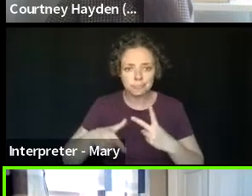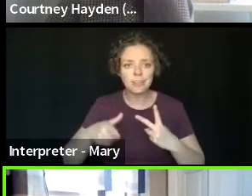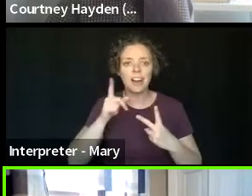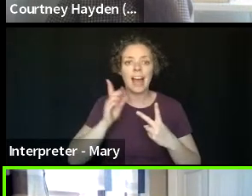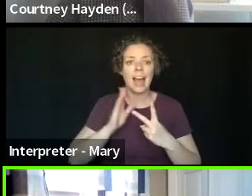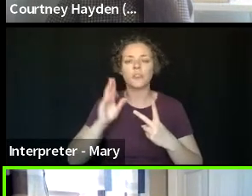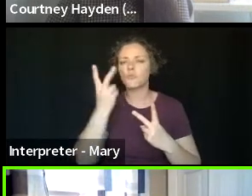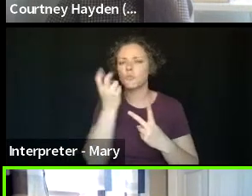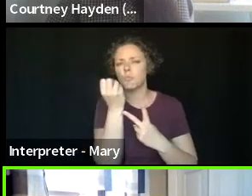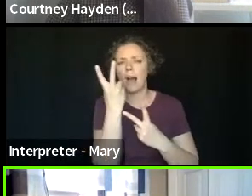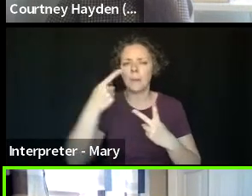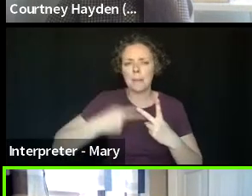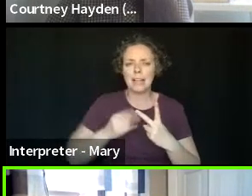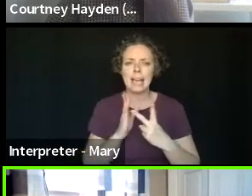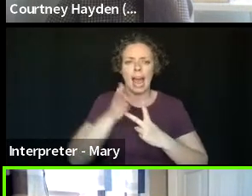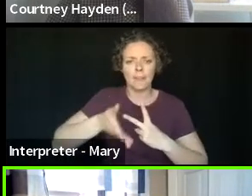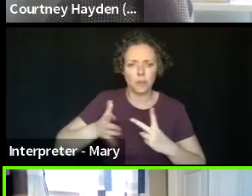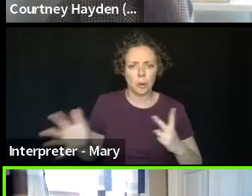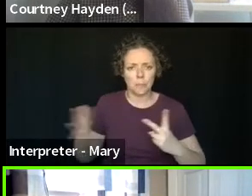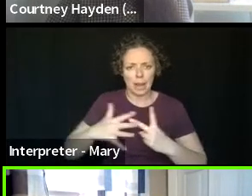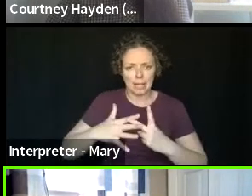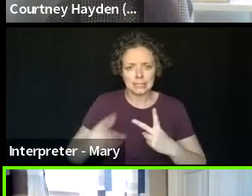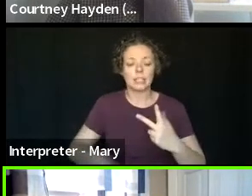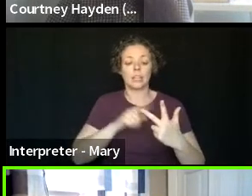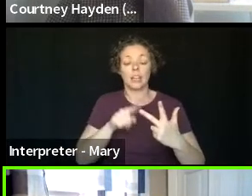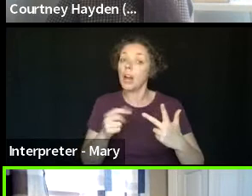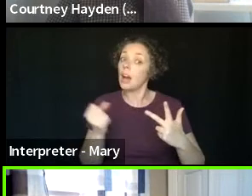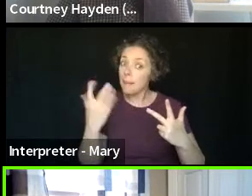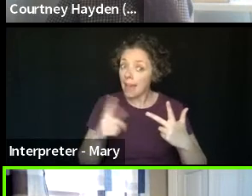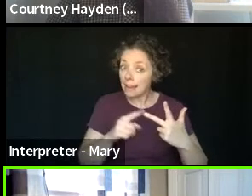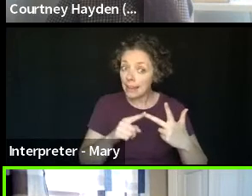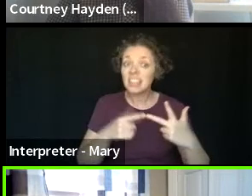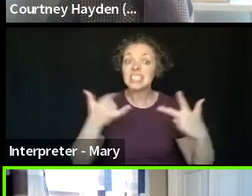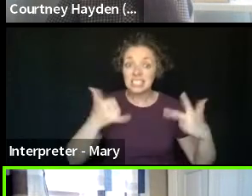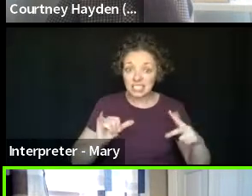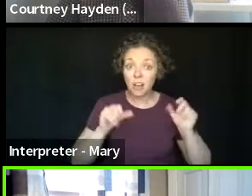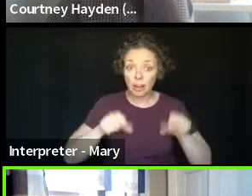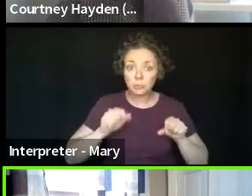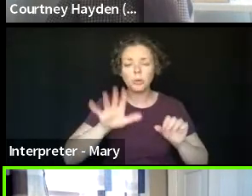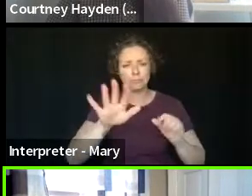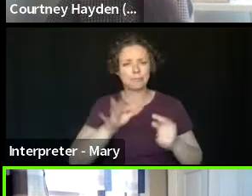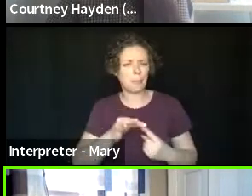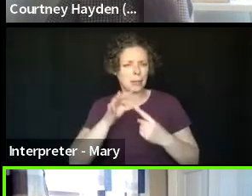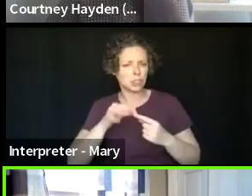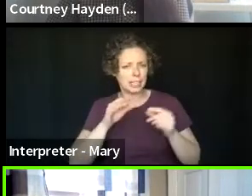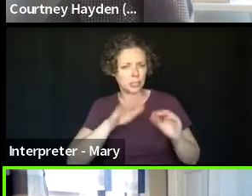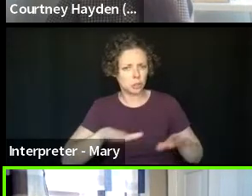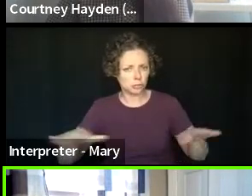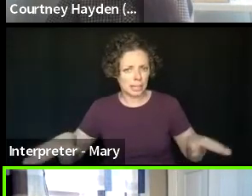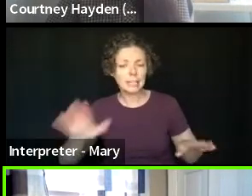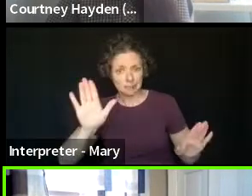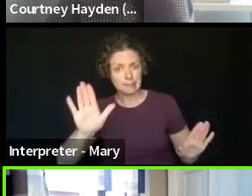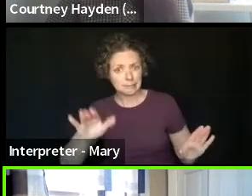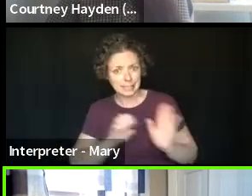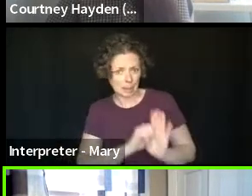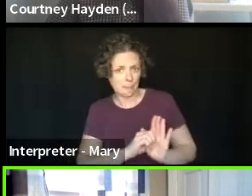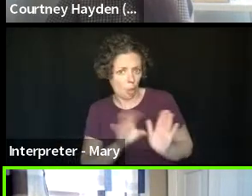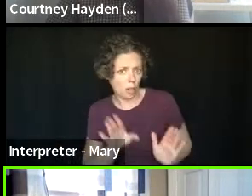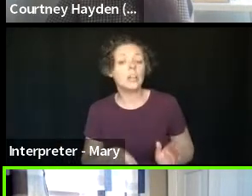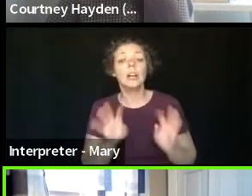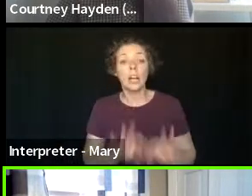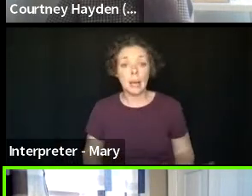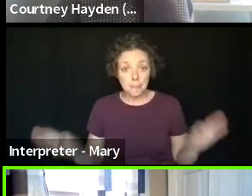post-pregnancy. But a lot of them are still eligible, particularly children, for example. And it is really important that